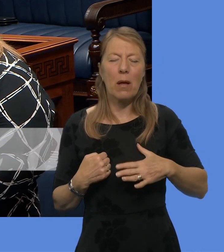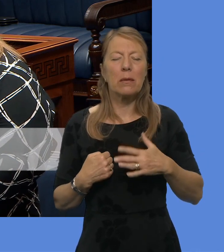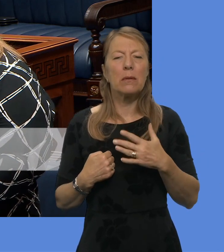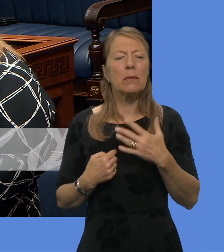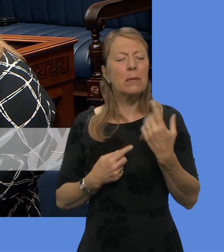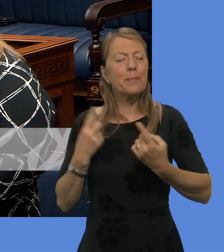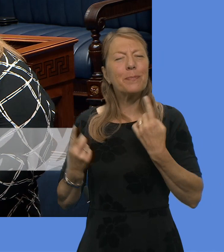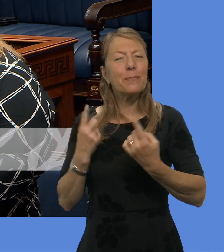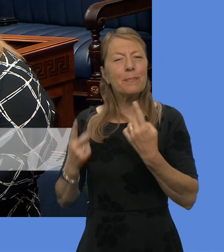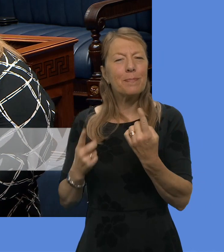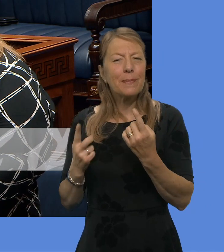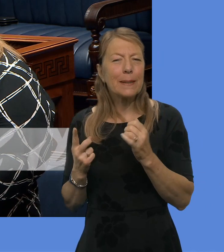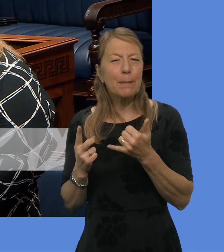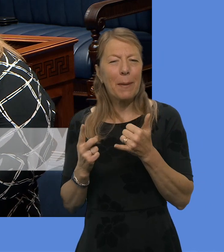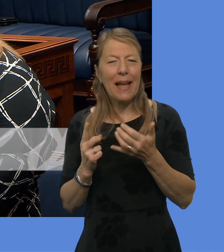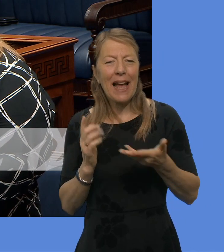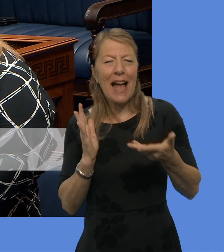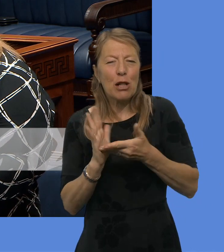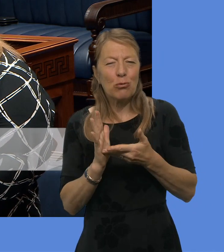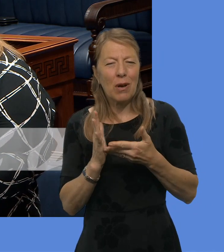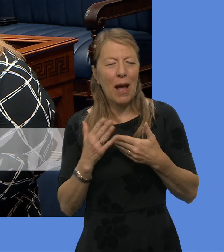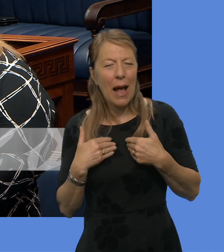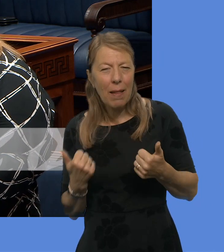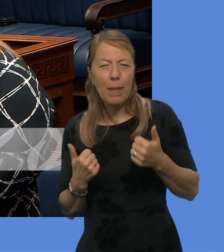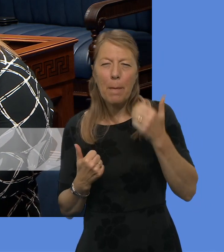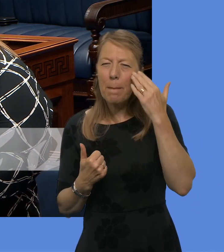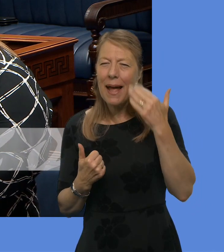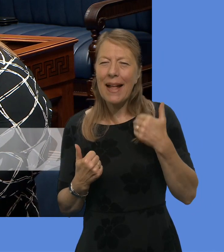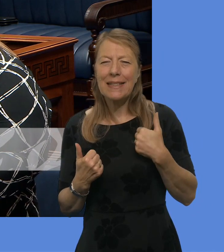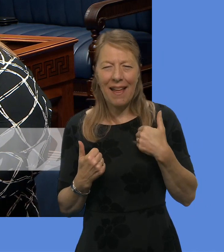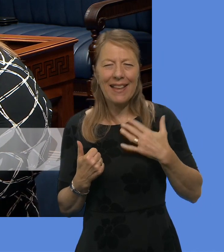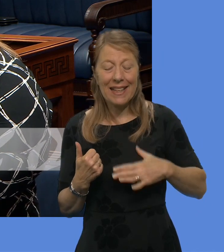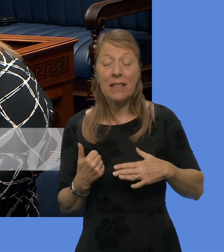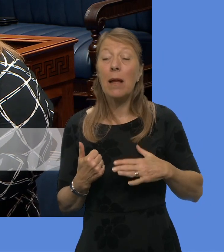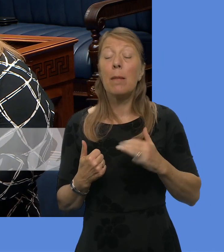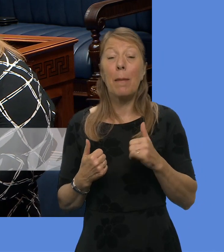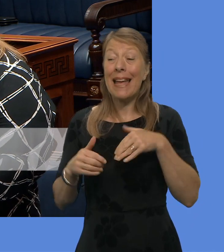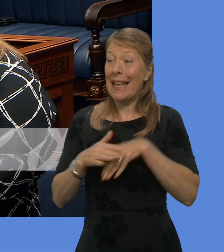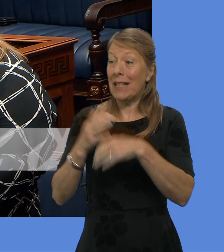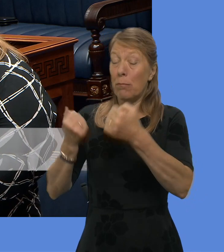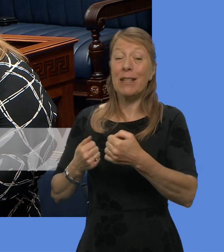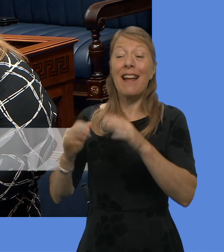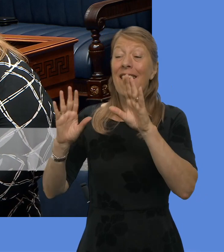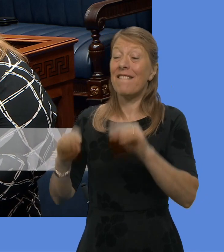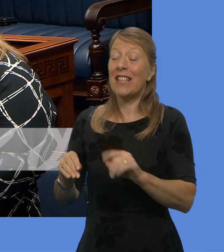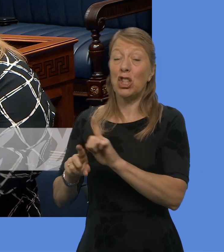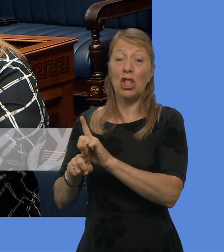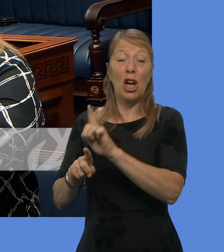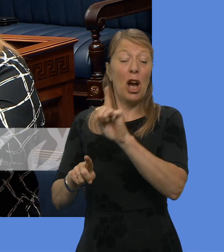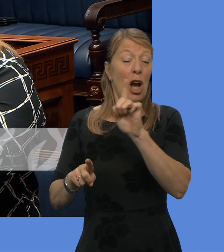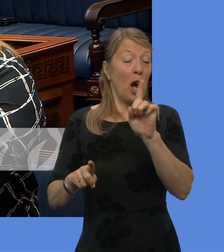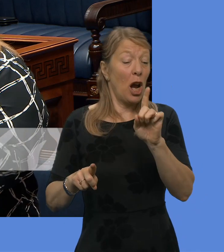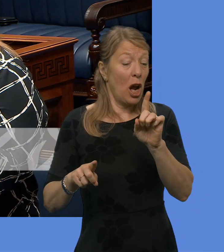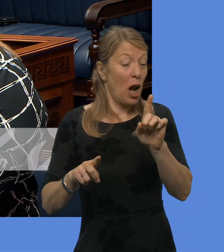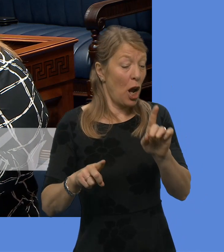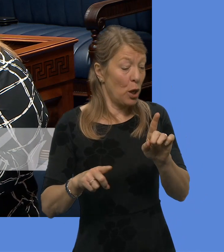example, who have additional health and mental health needs as they emerge from the prison system, so that we can, for example, identify accommodation and allow